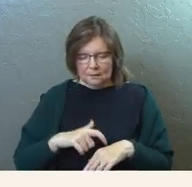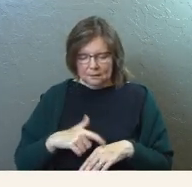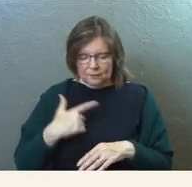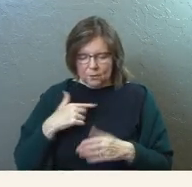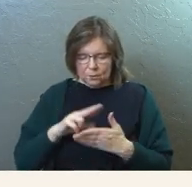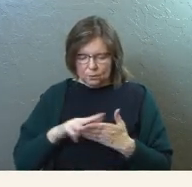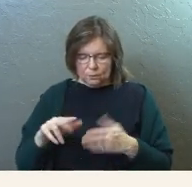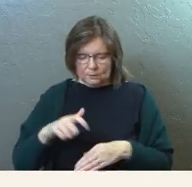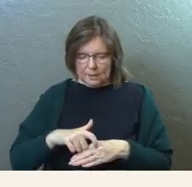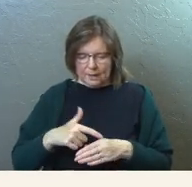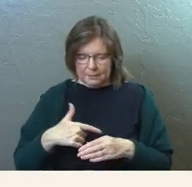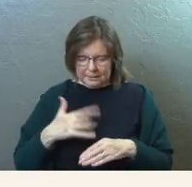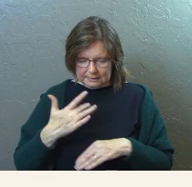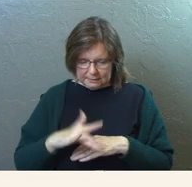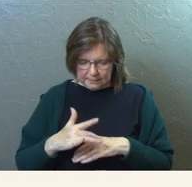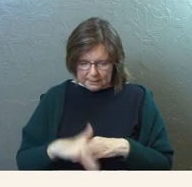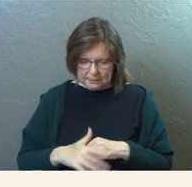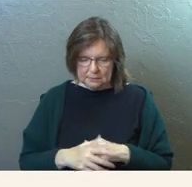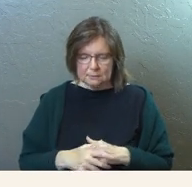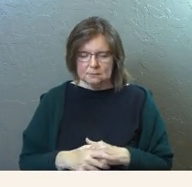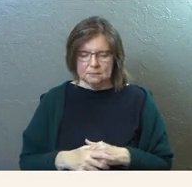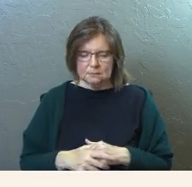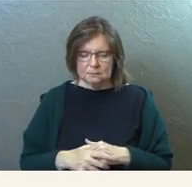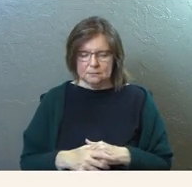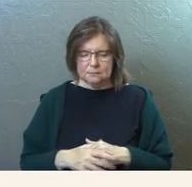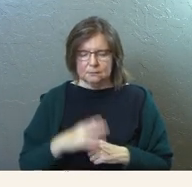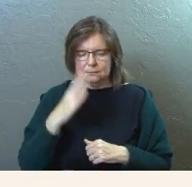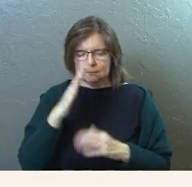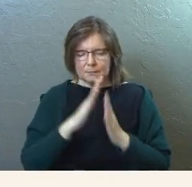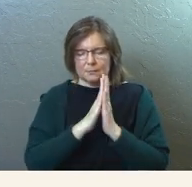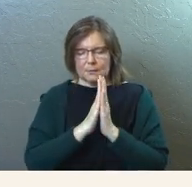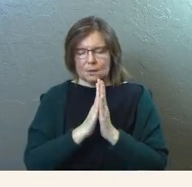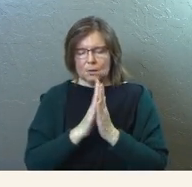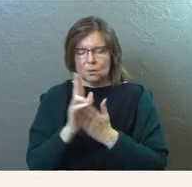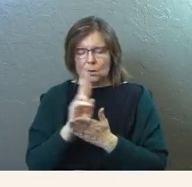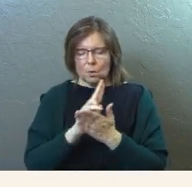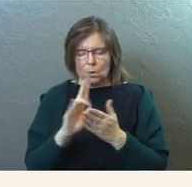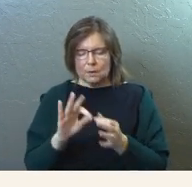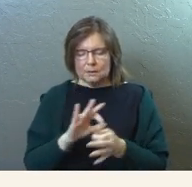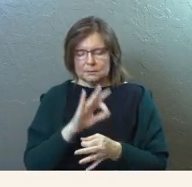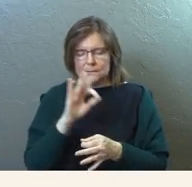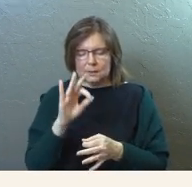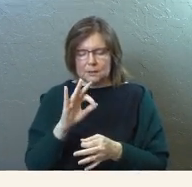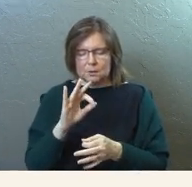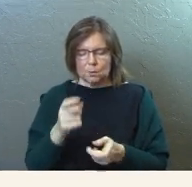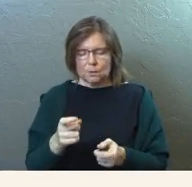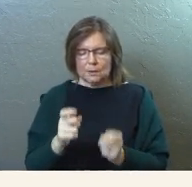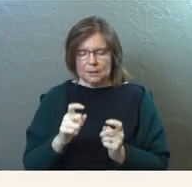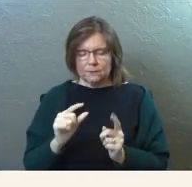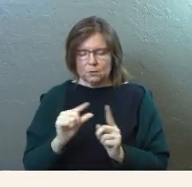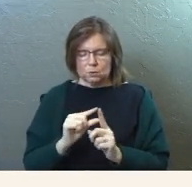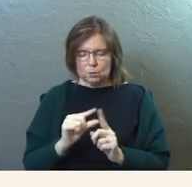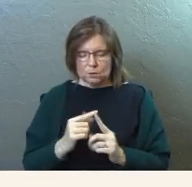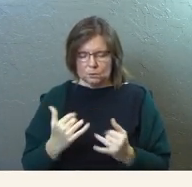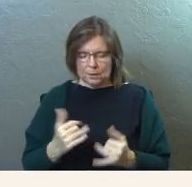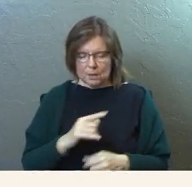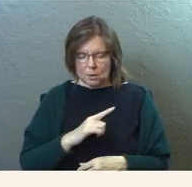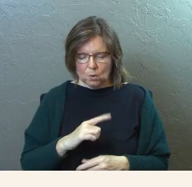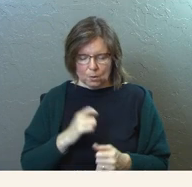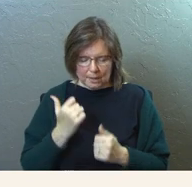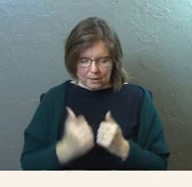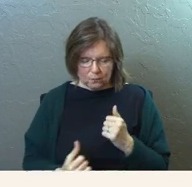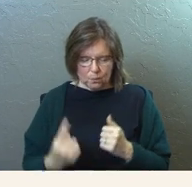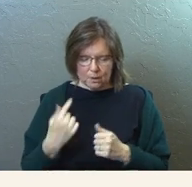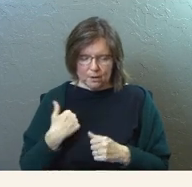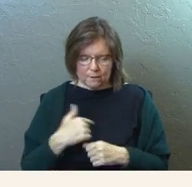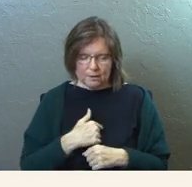this holy time, this space. And God, I pray that your Holy Spirit would give us words right now, Lord. Every